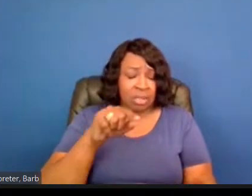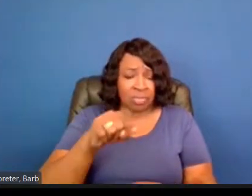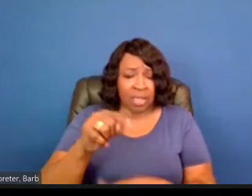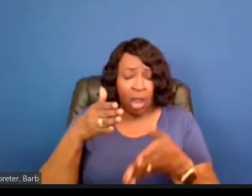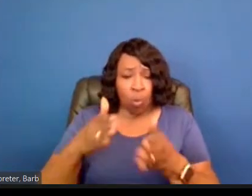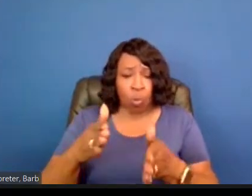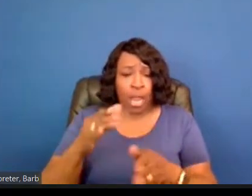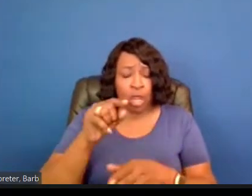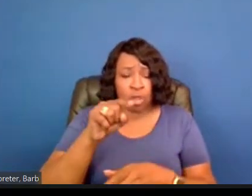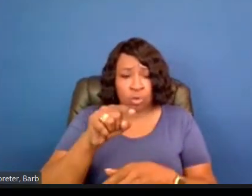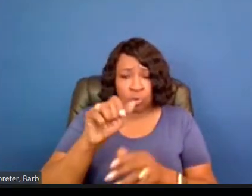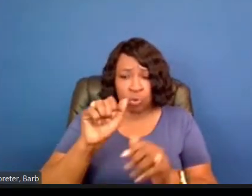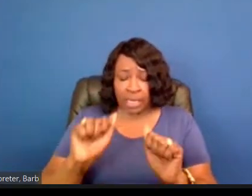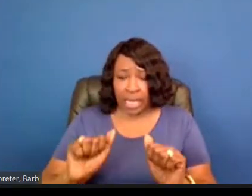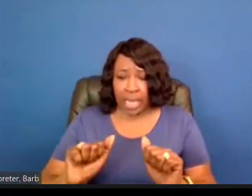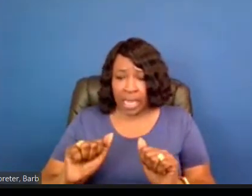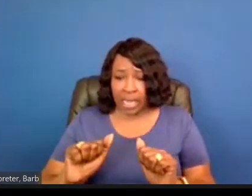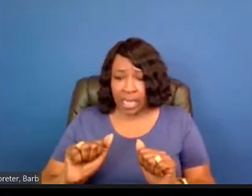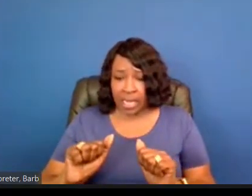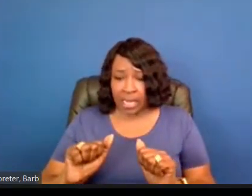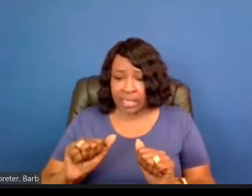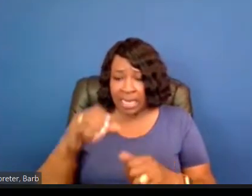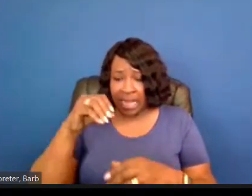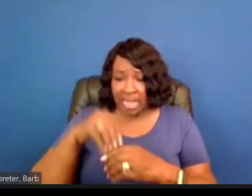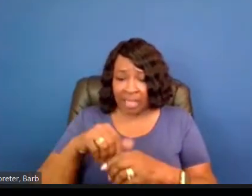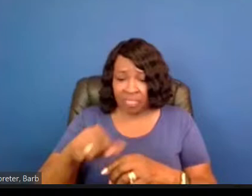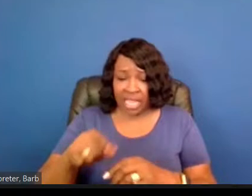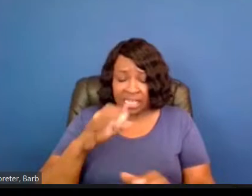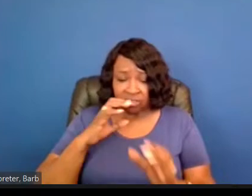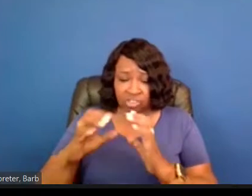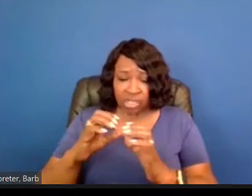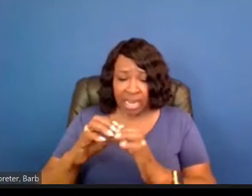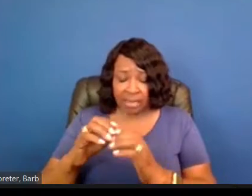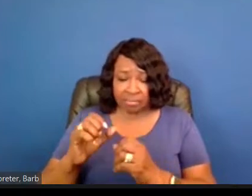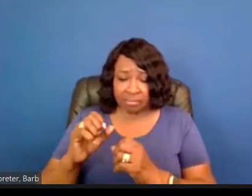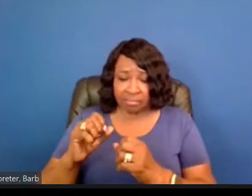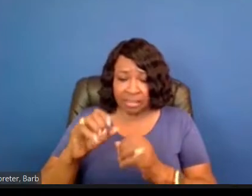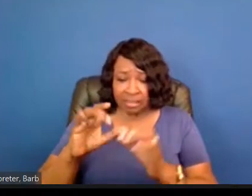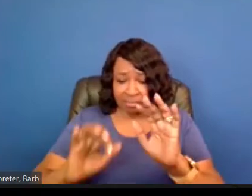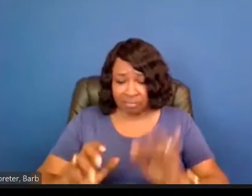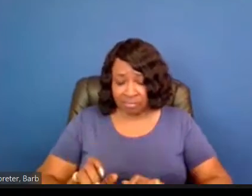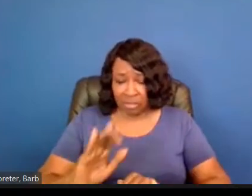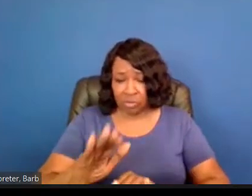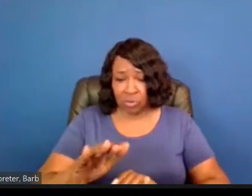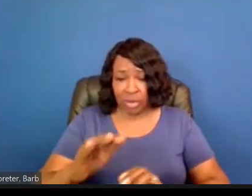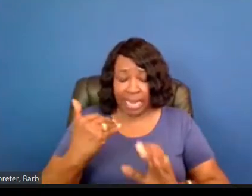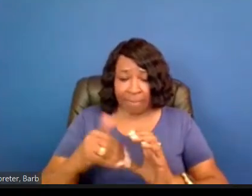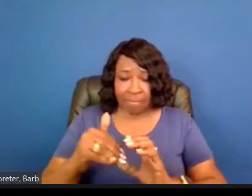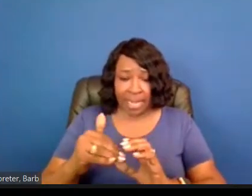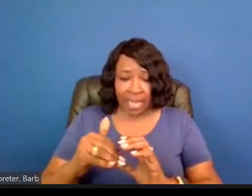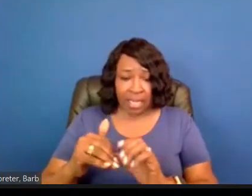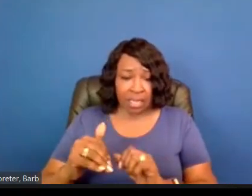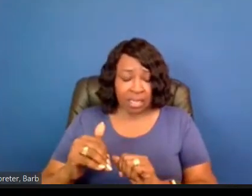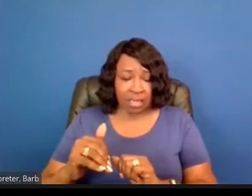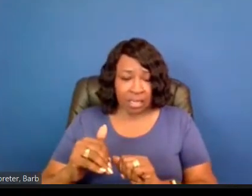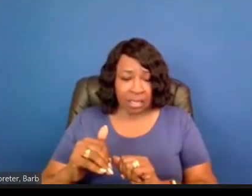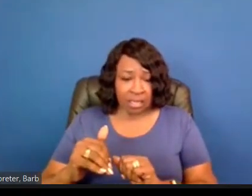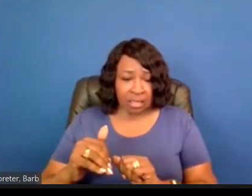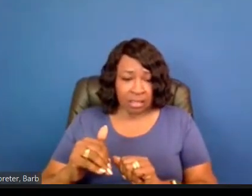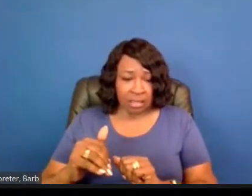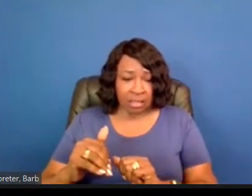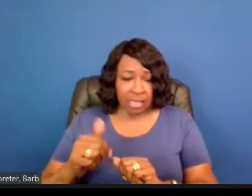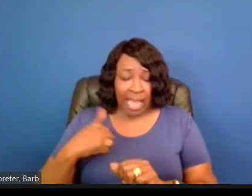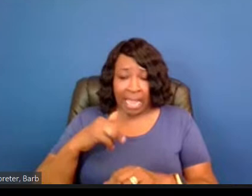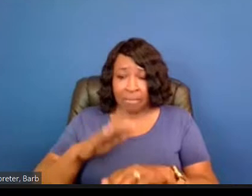can, in the chat, shoot me your email? Well, I'm on